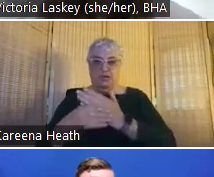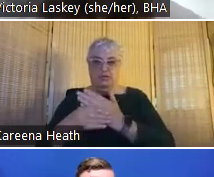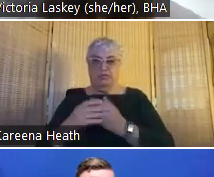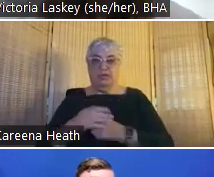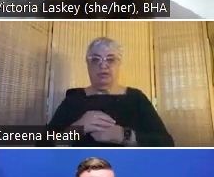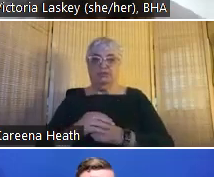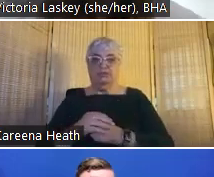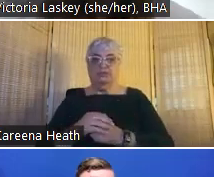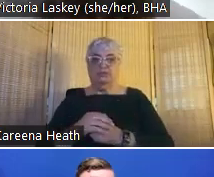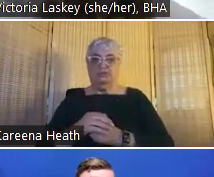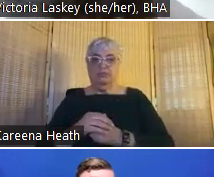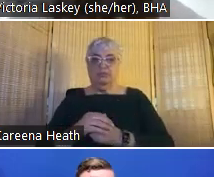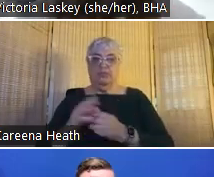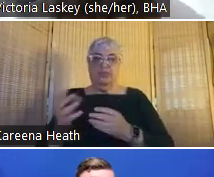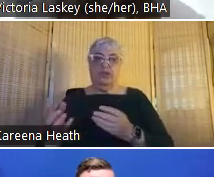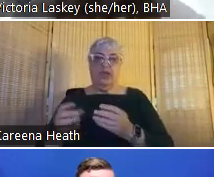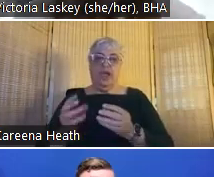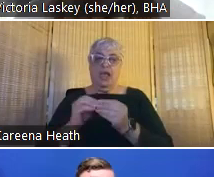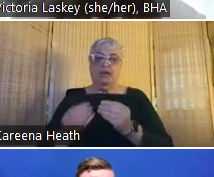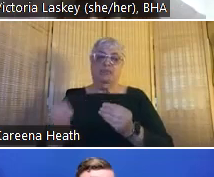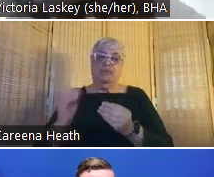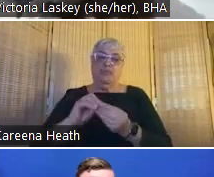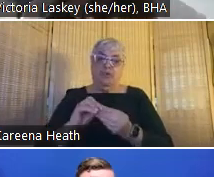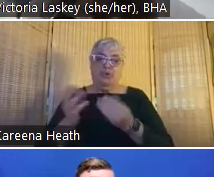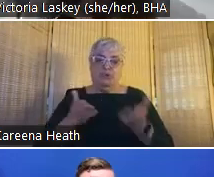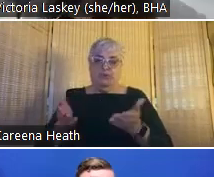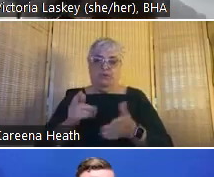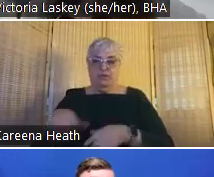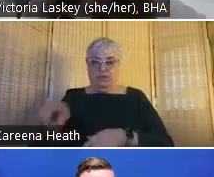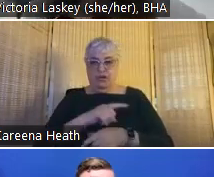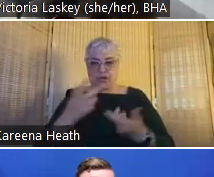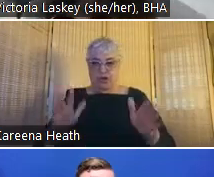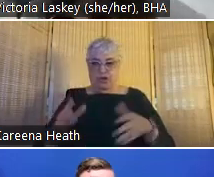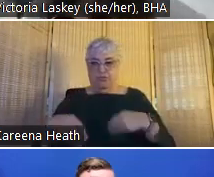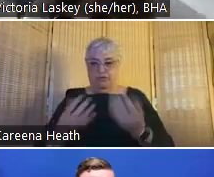to add on to any services you guys are providing.